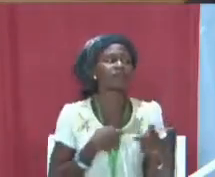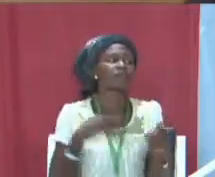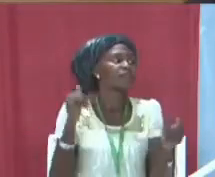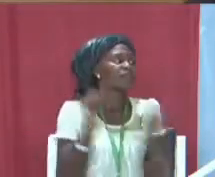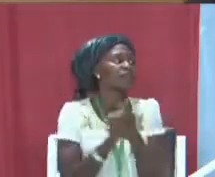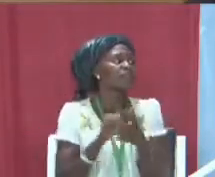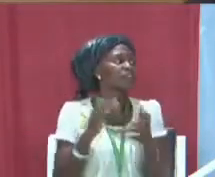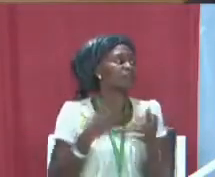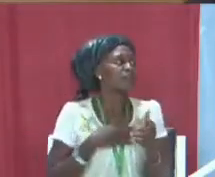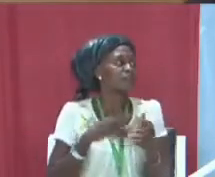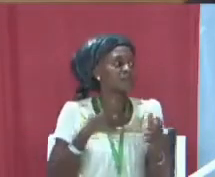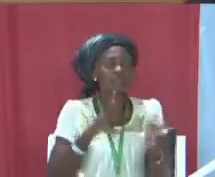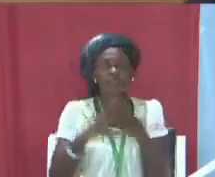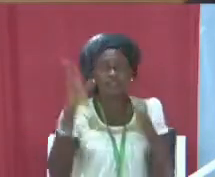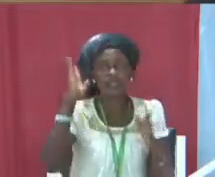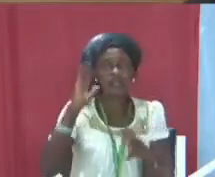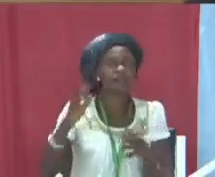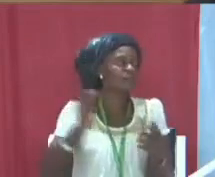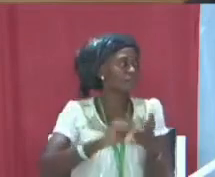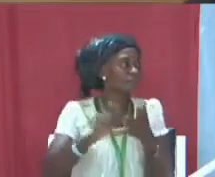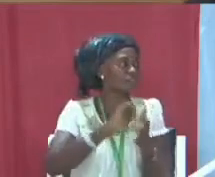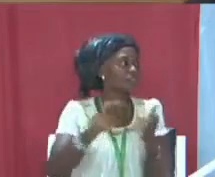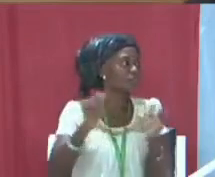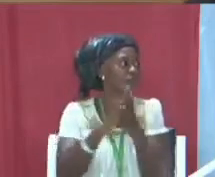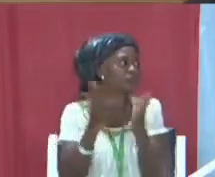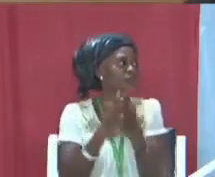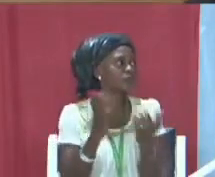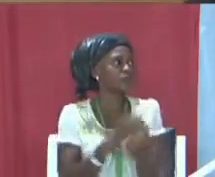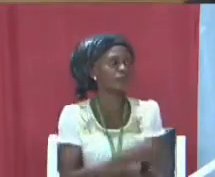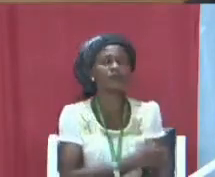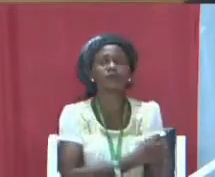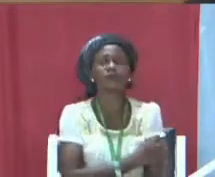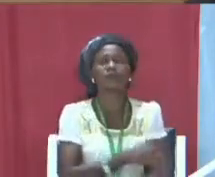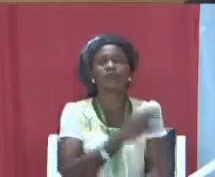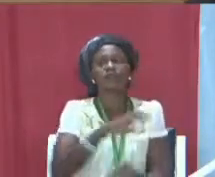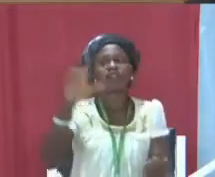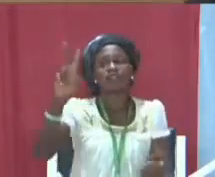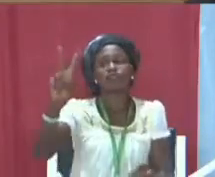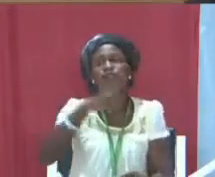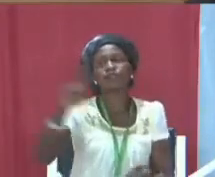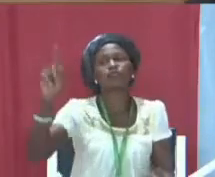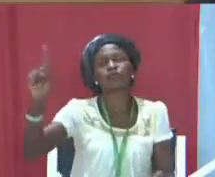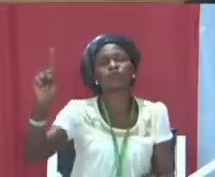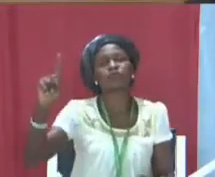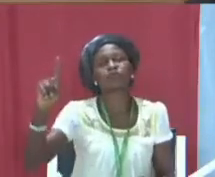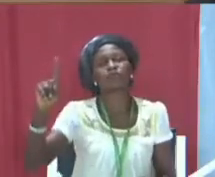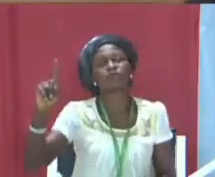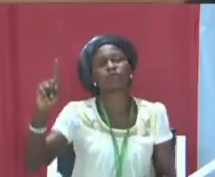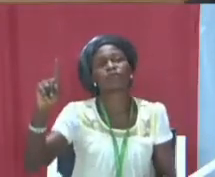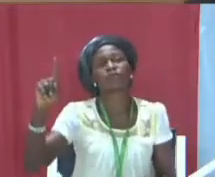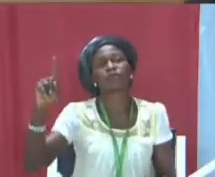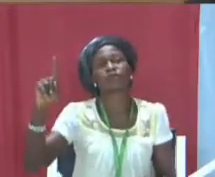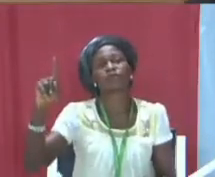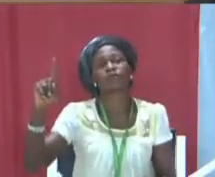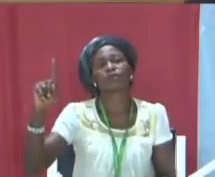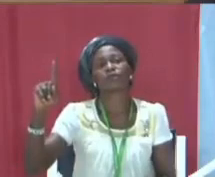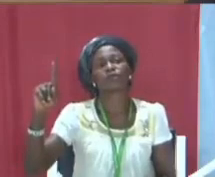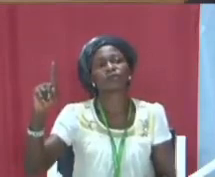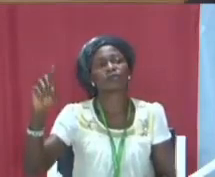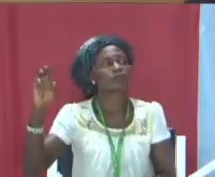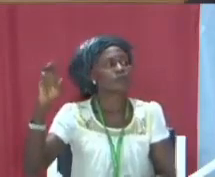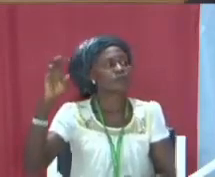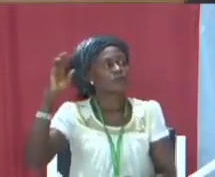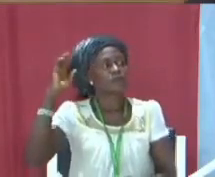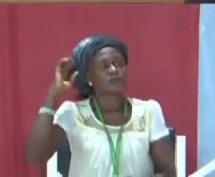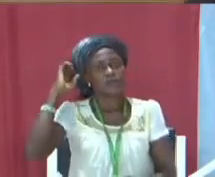my prosecutor had written a book. Chapter 32, verse 1. His friends